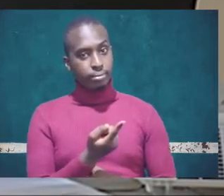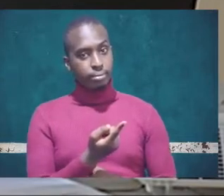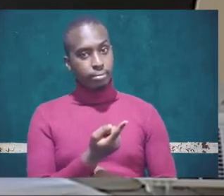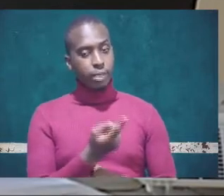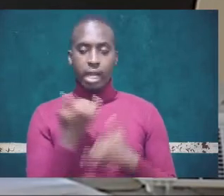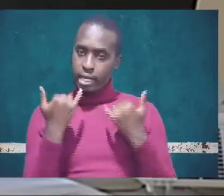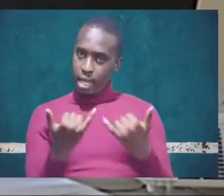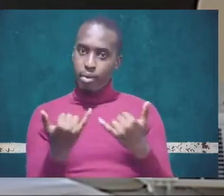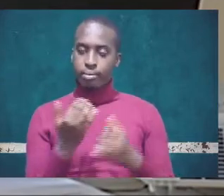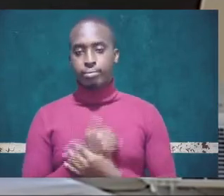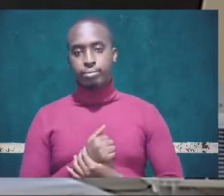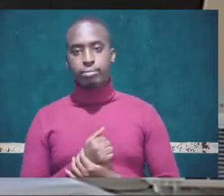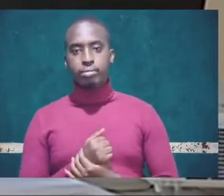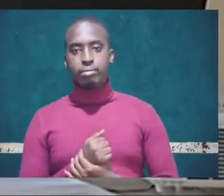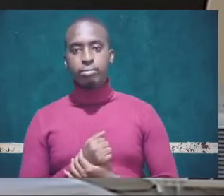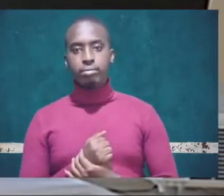Now,